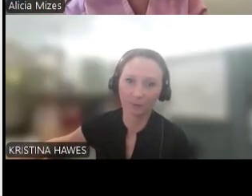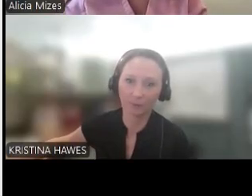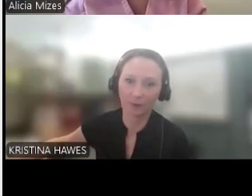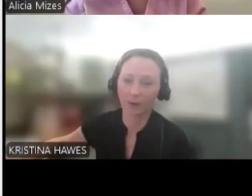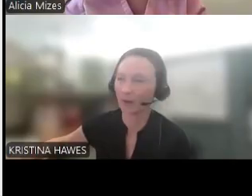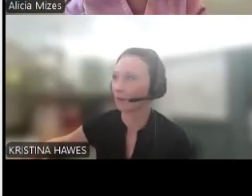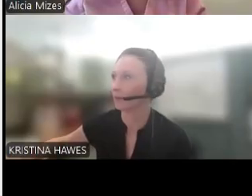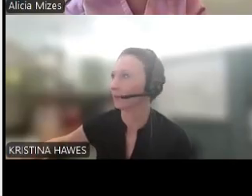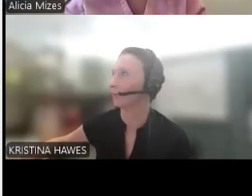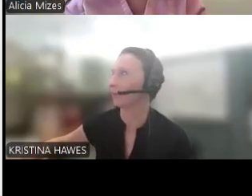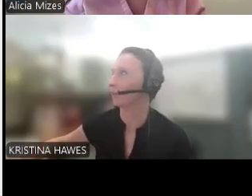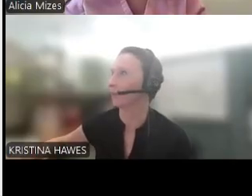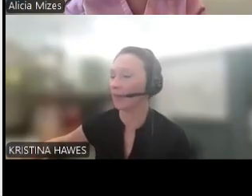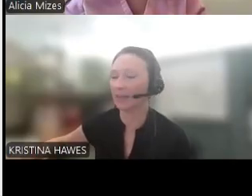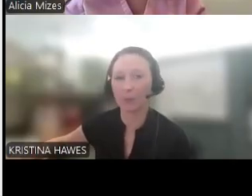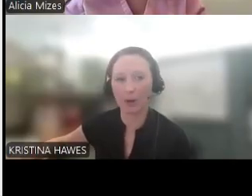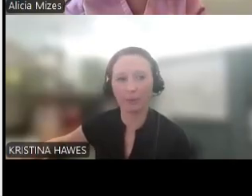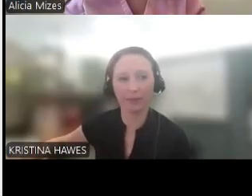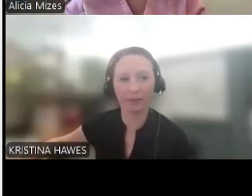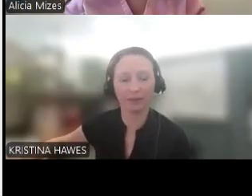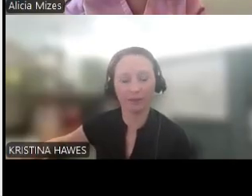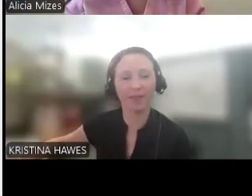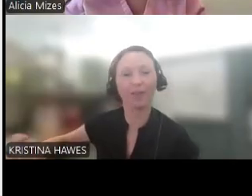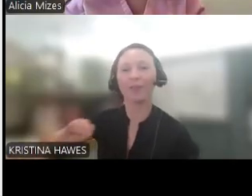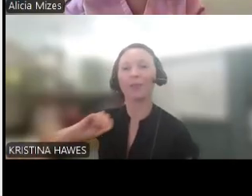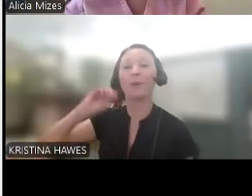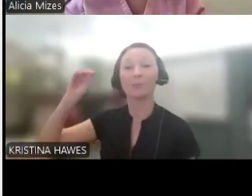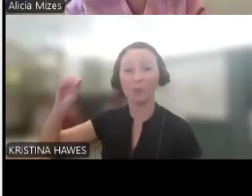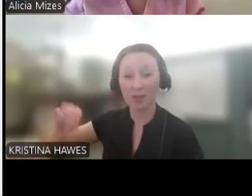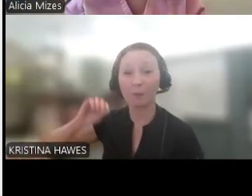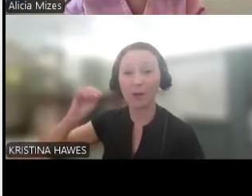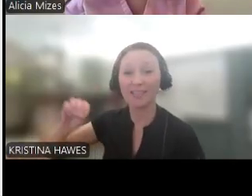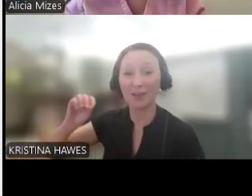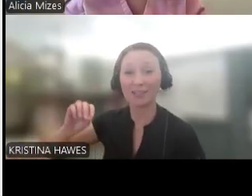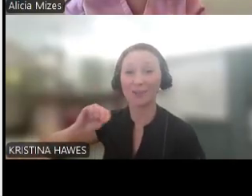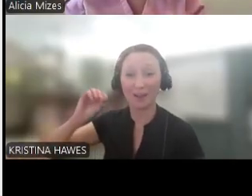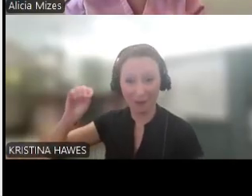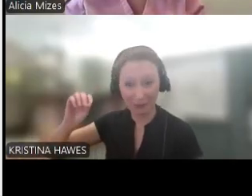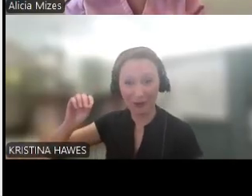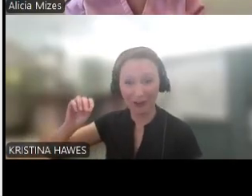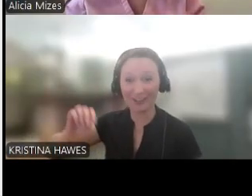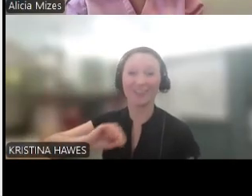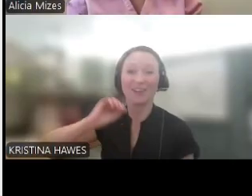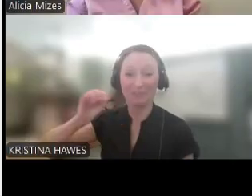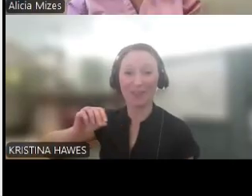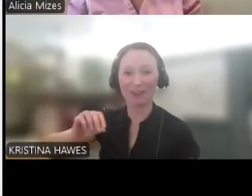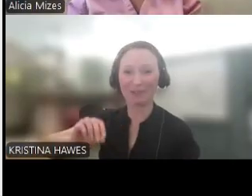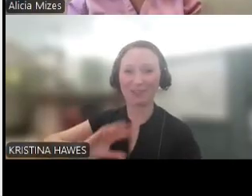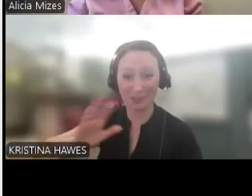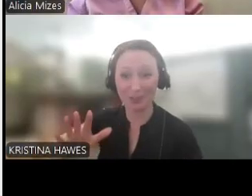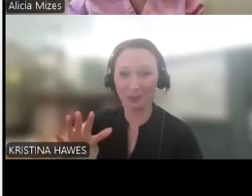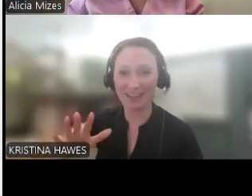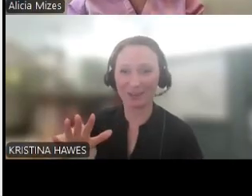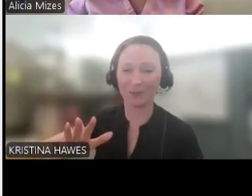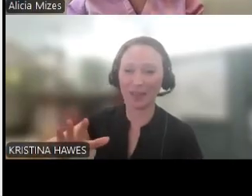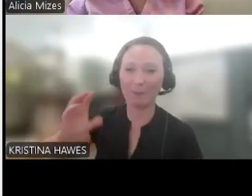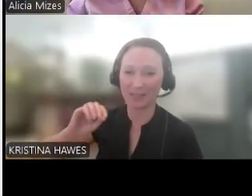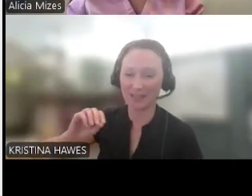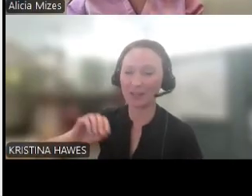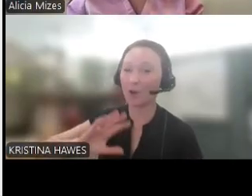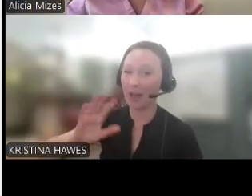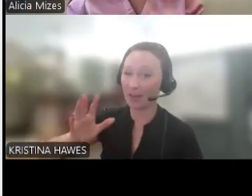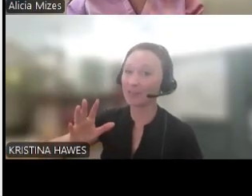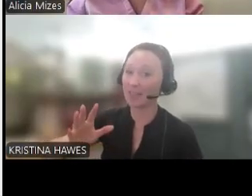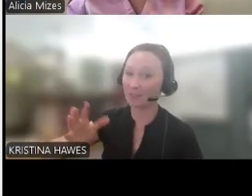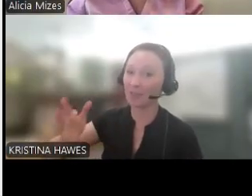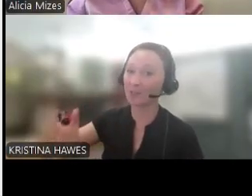expired. That is probably the best, most comprehensive answer I've ever heard for that question. So thank you for that because